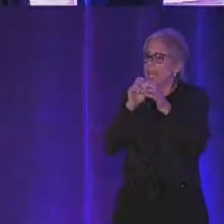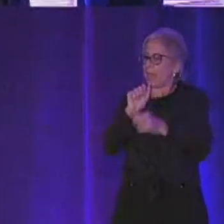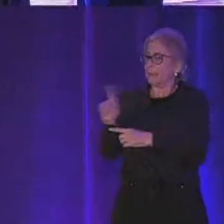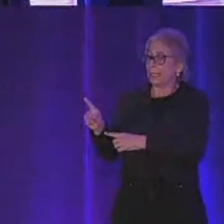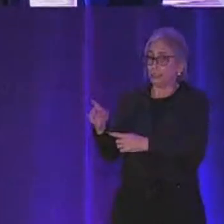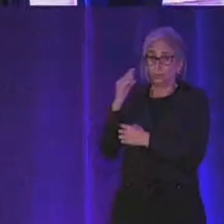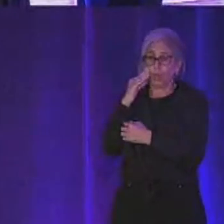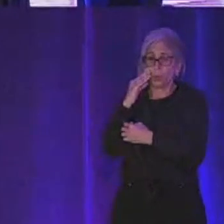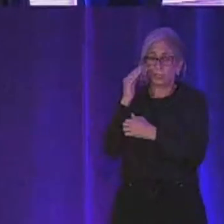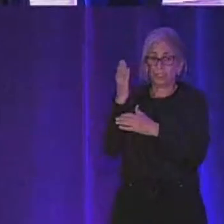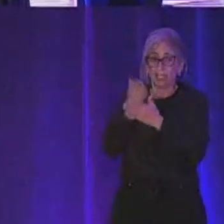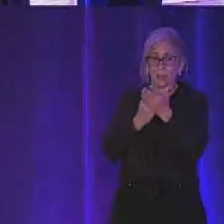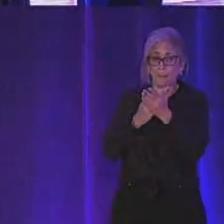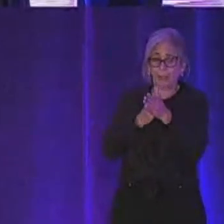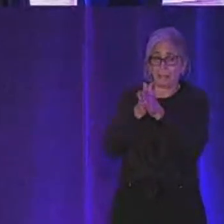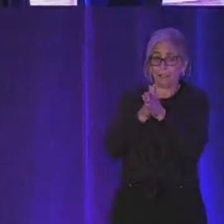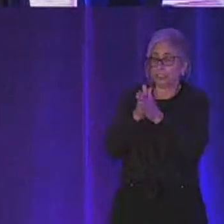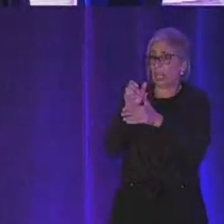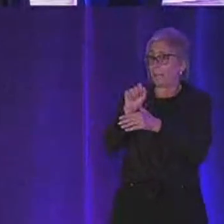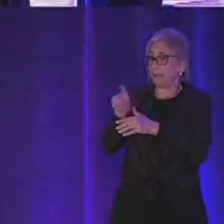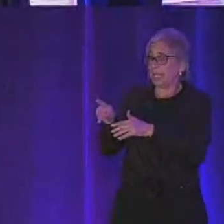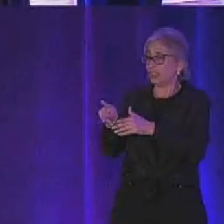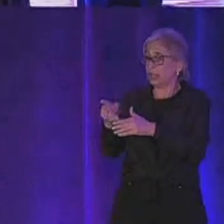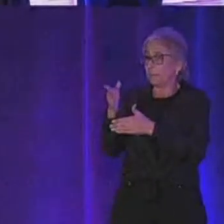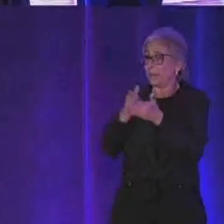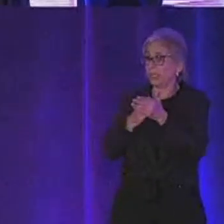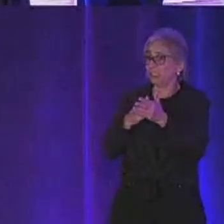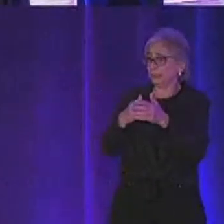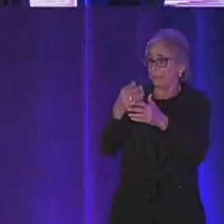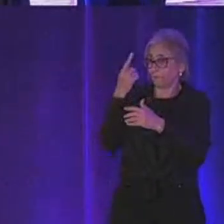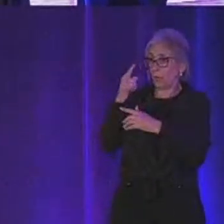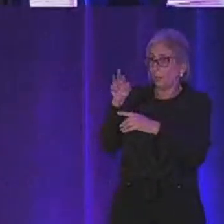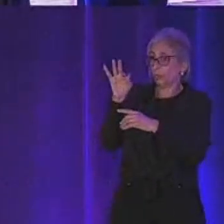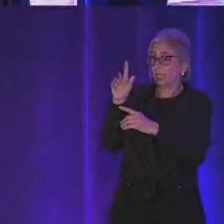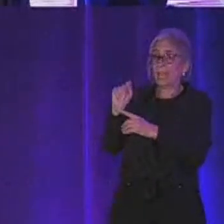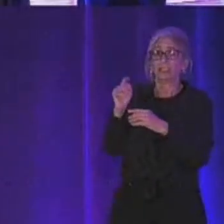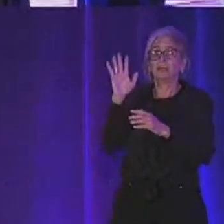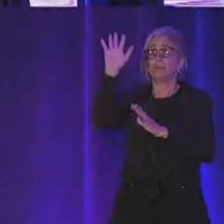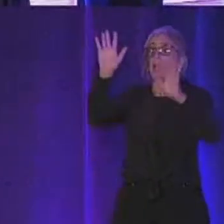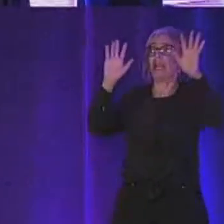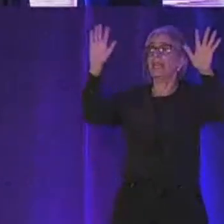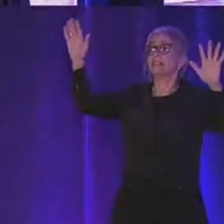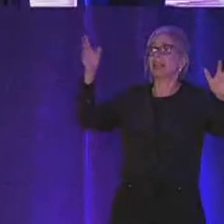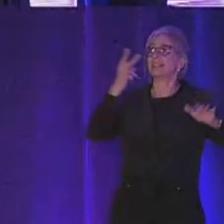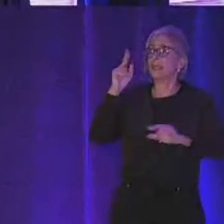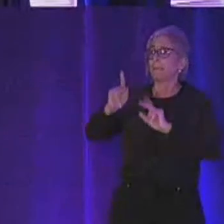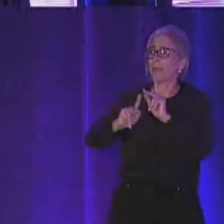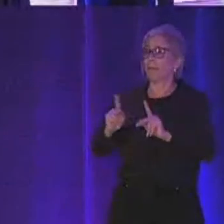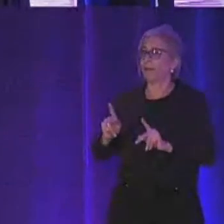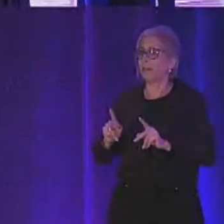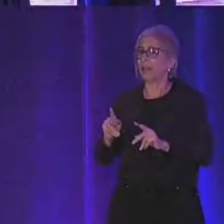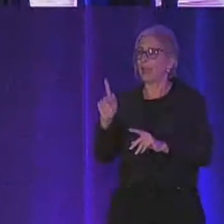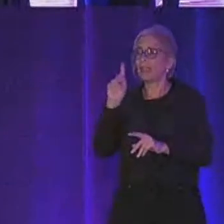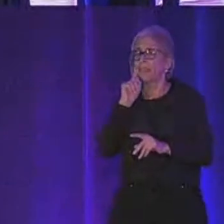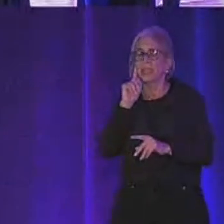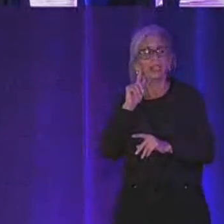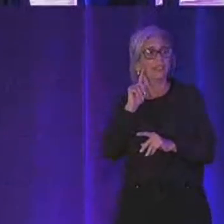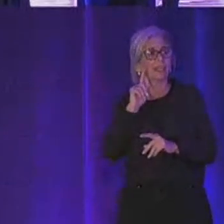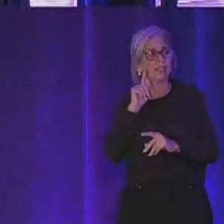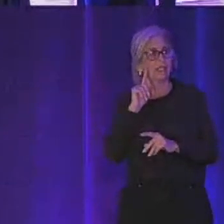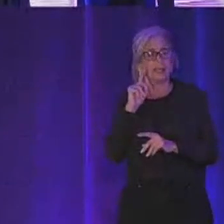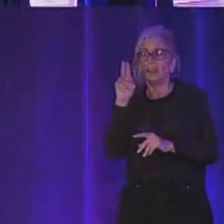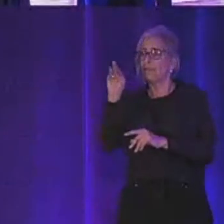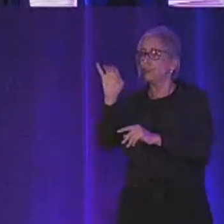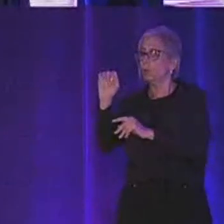ambitious applications out in the wild that partly exist because of React? Yeah, I see a bunch of hands over there. I think of